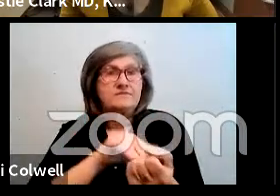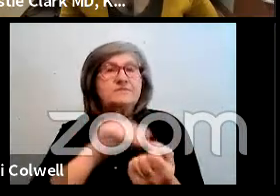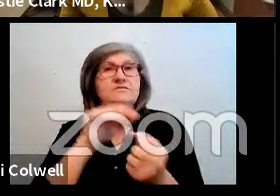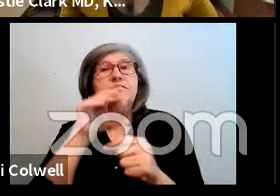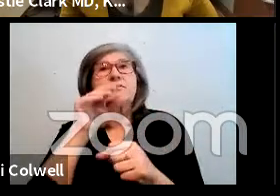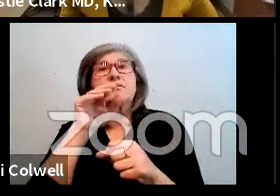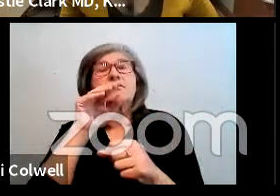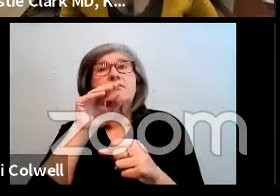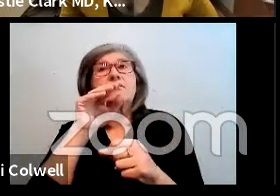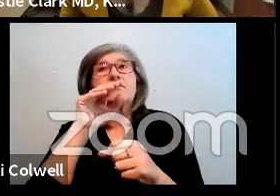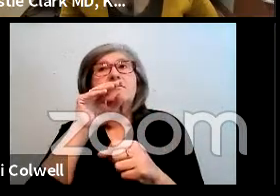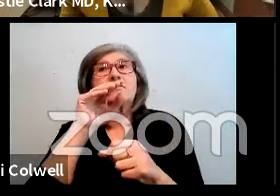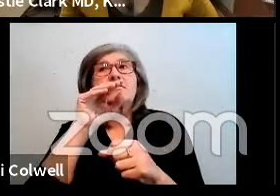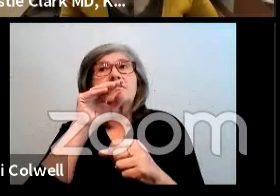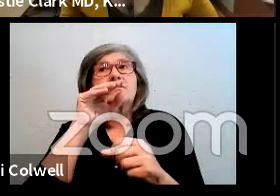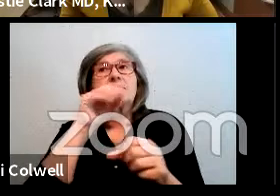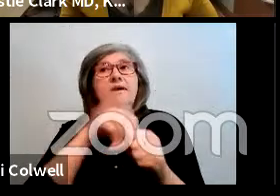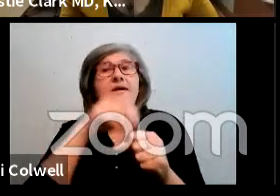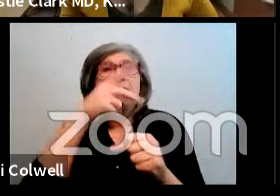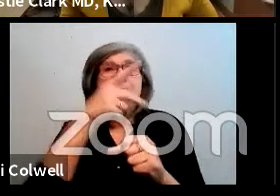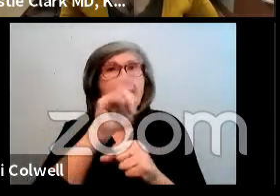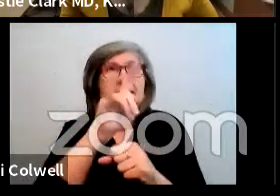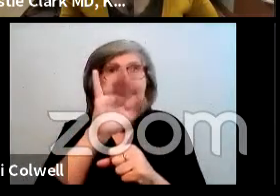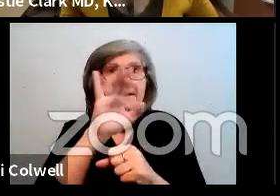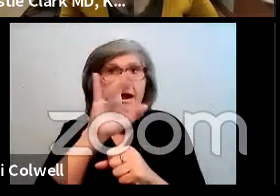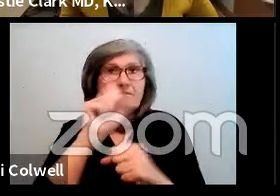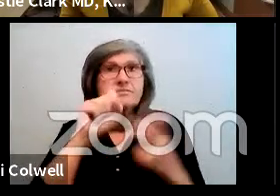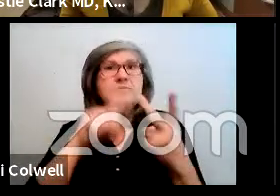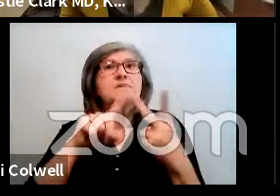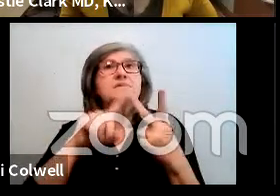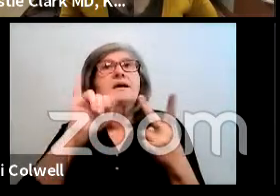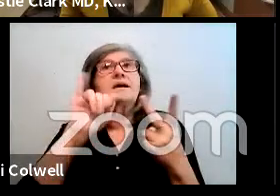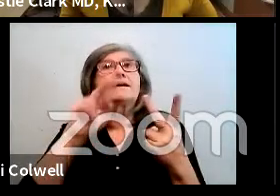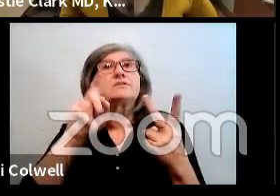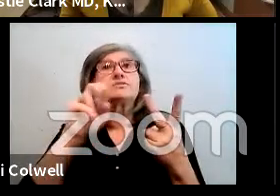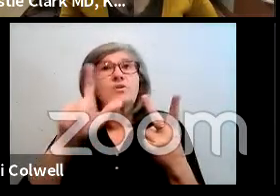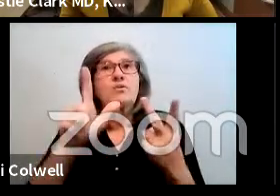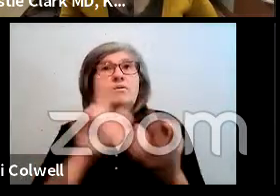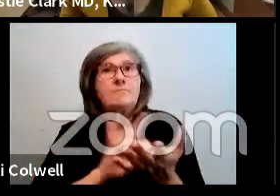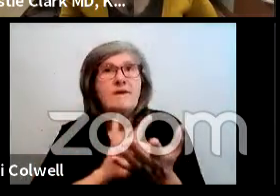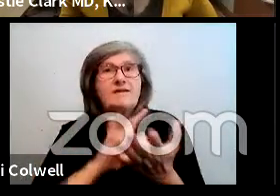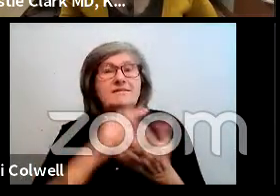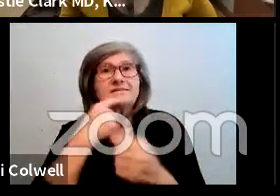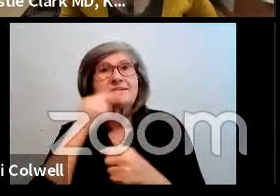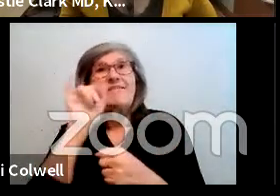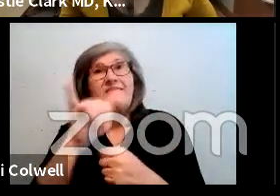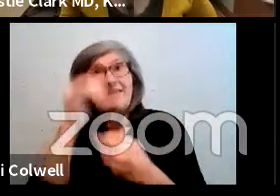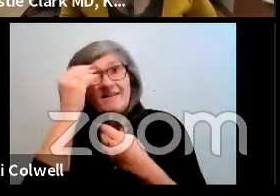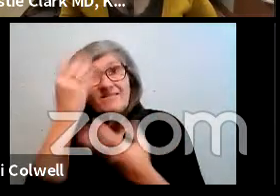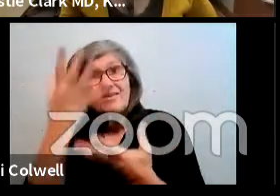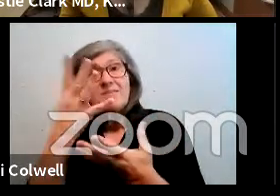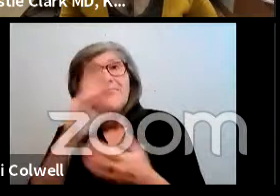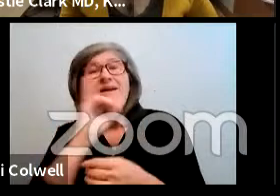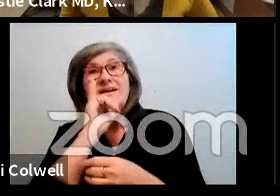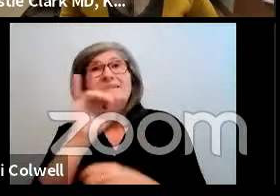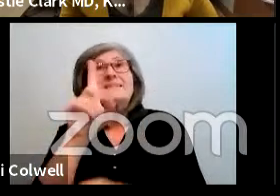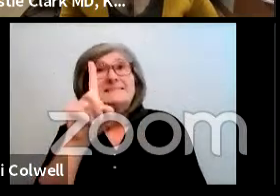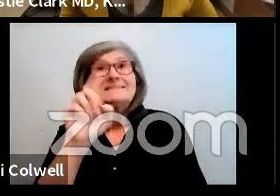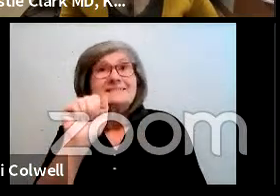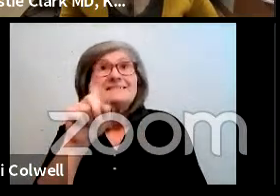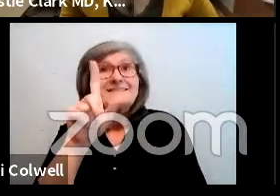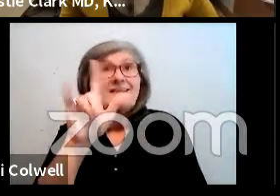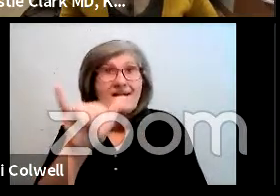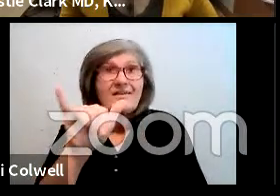medicine, came together and said, this misinformation is so deadly that it is unprofessional,